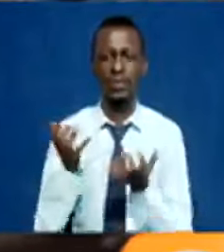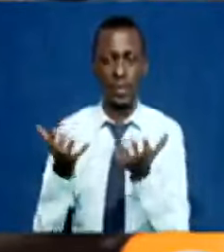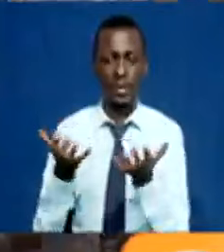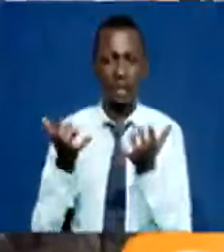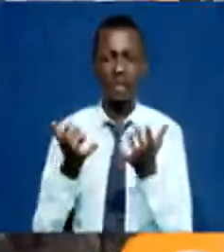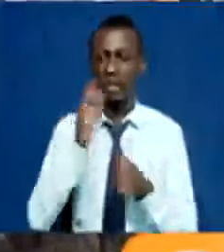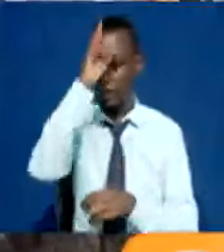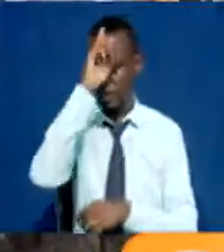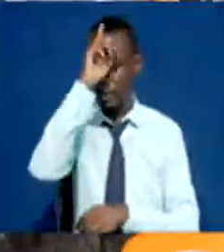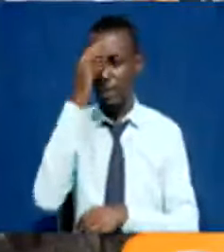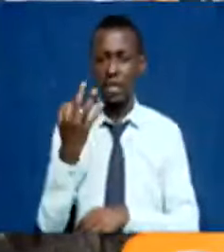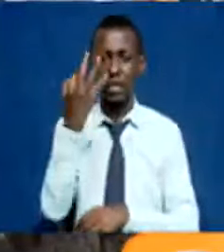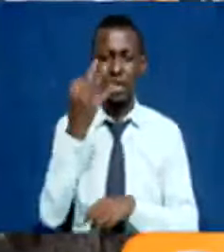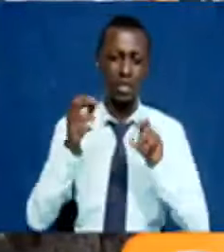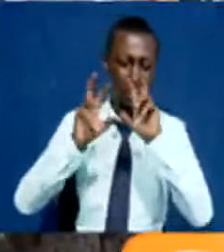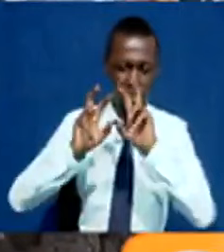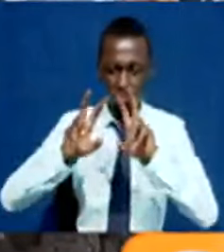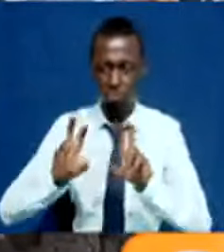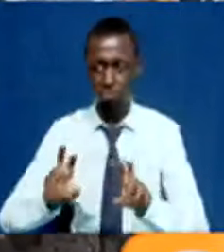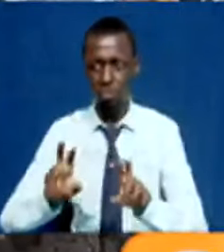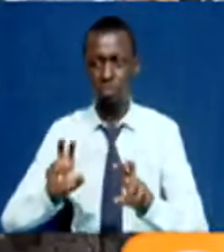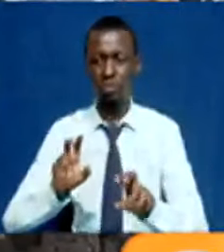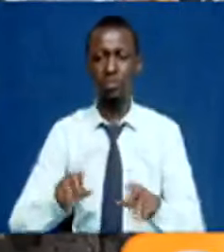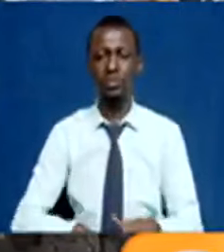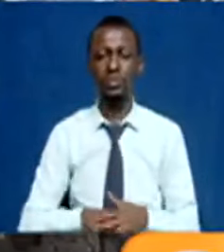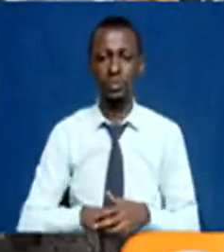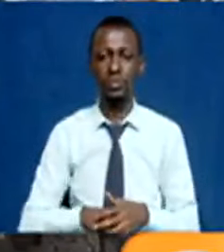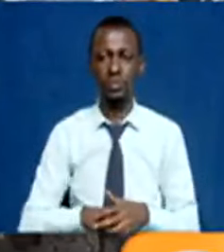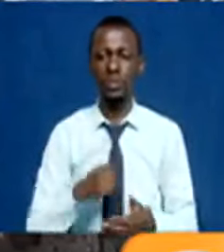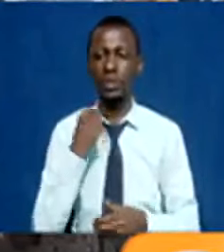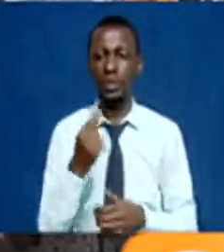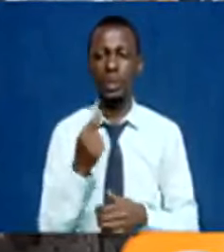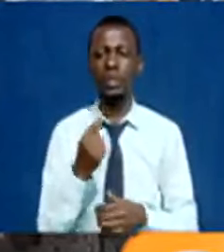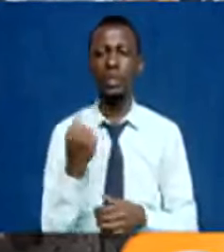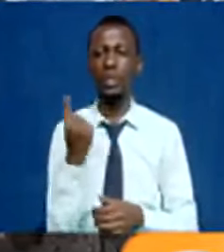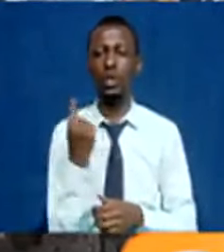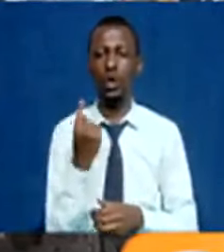Operation Kali. The leader stating that there is more than just police presence